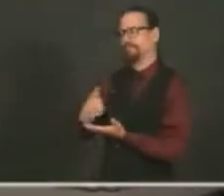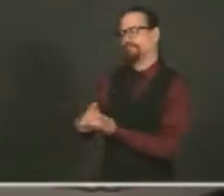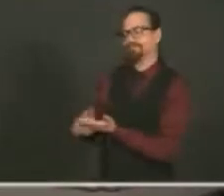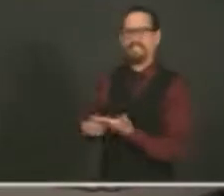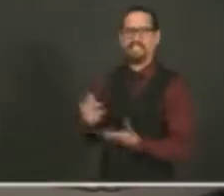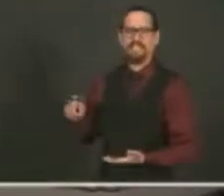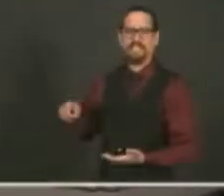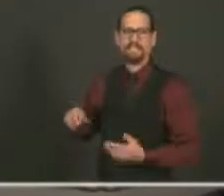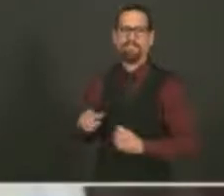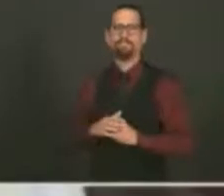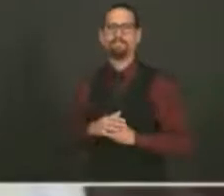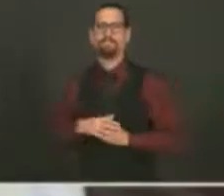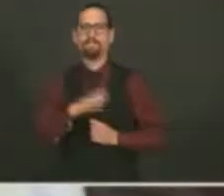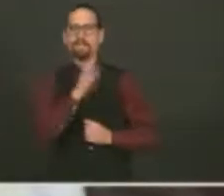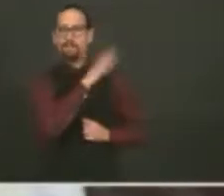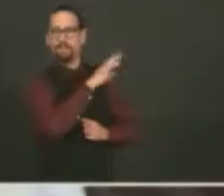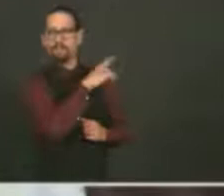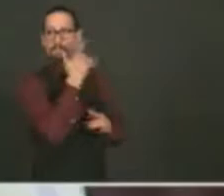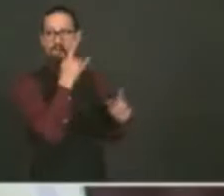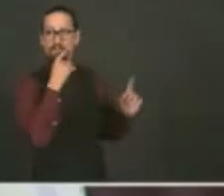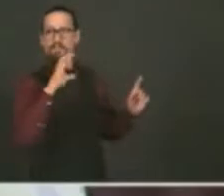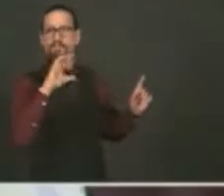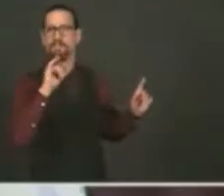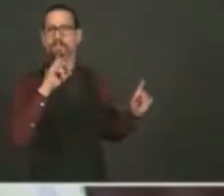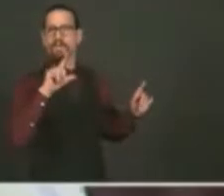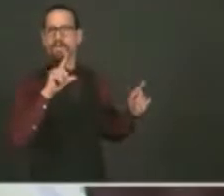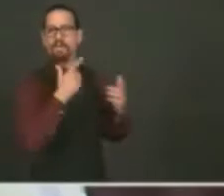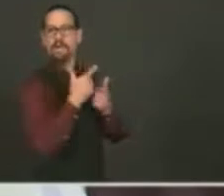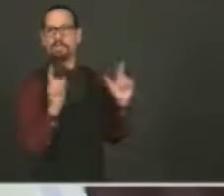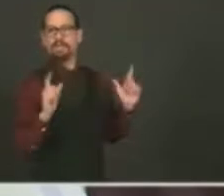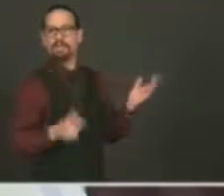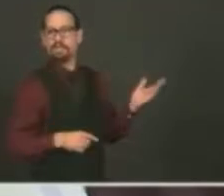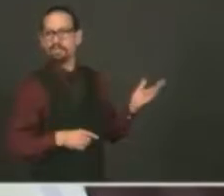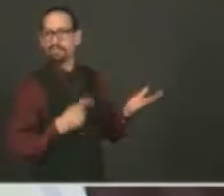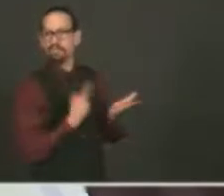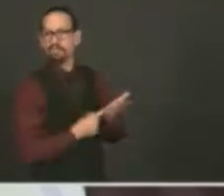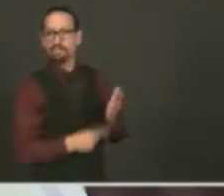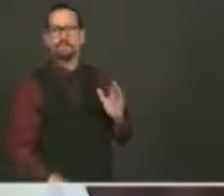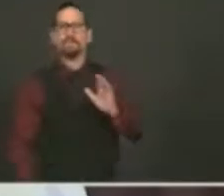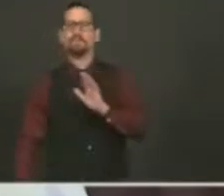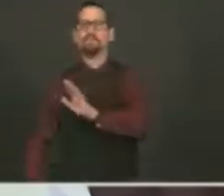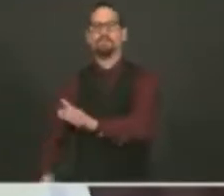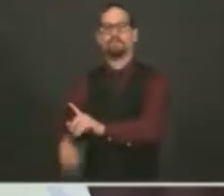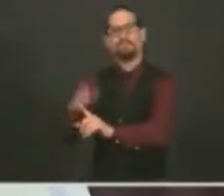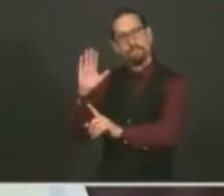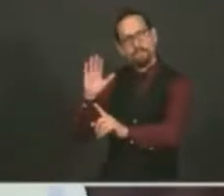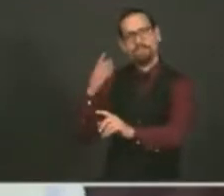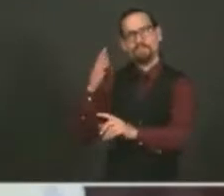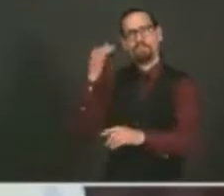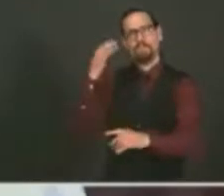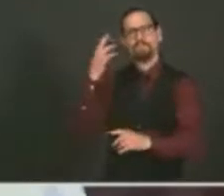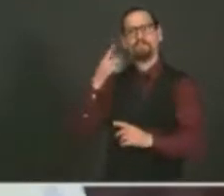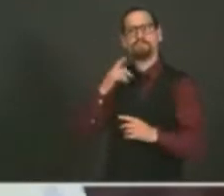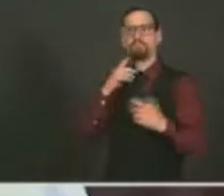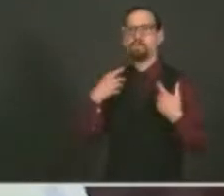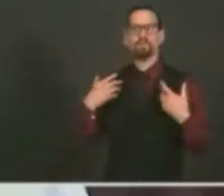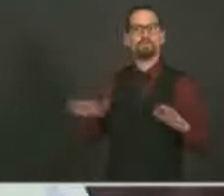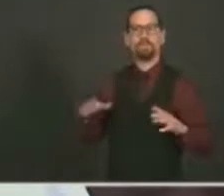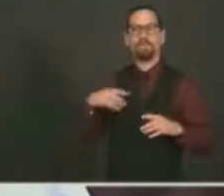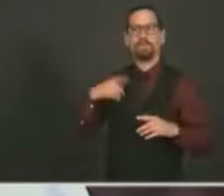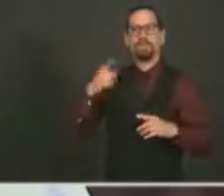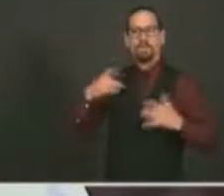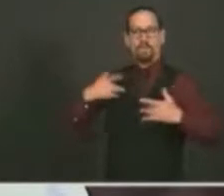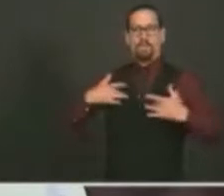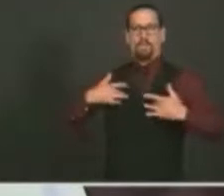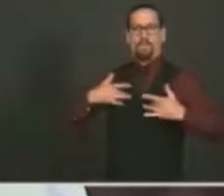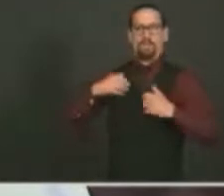liberties front. And the reason for this is you don't want to have just the worried well, right?